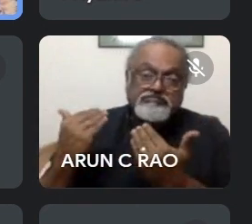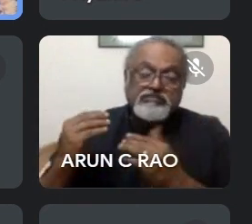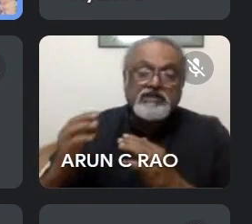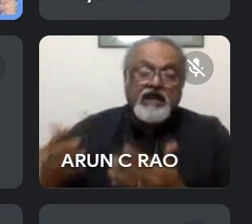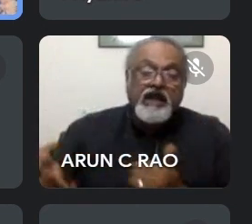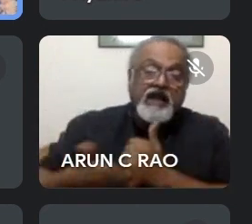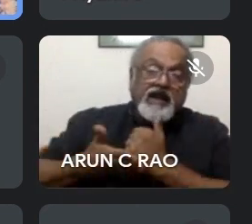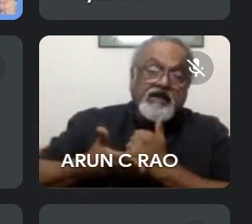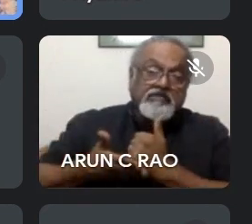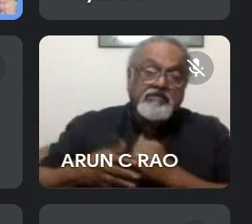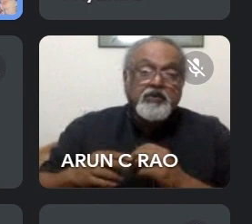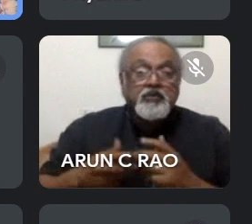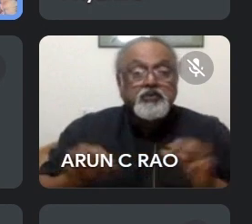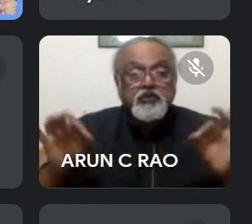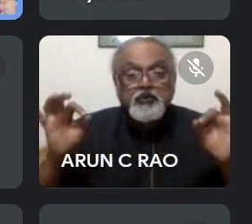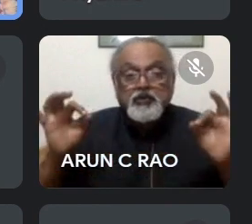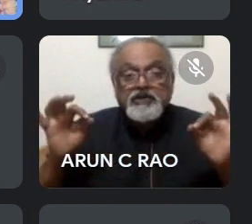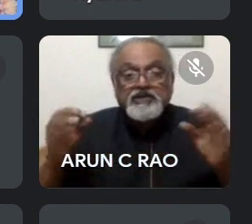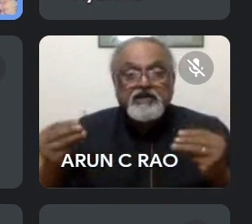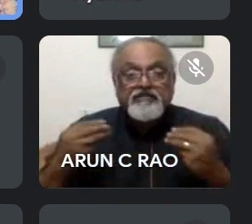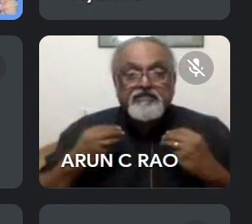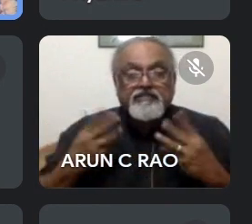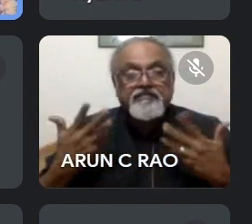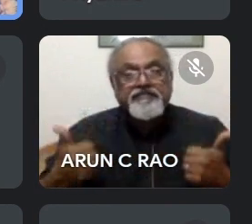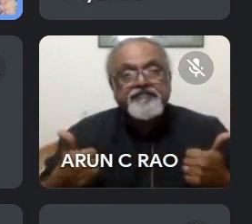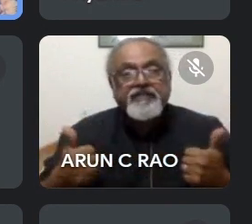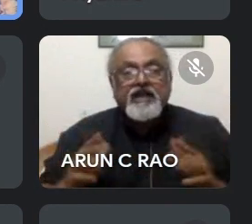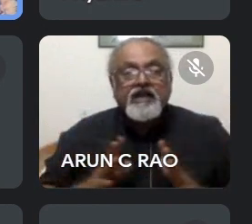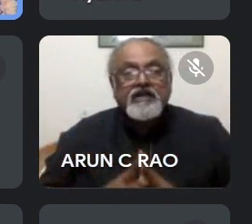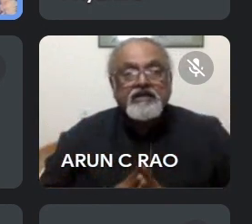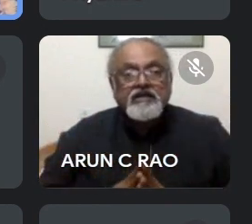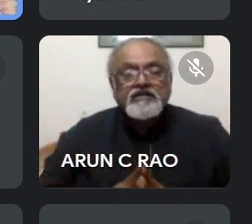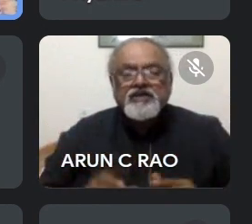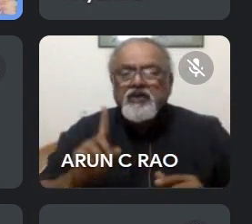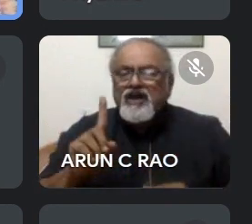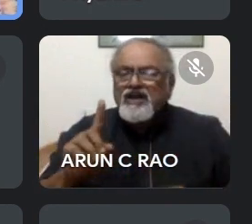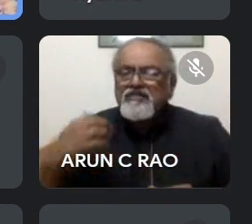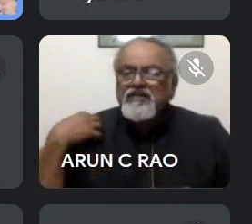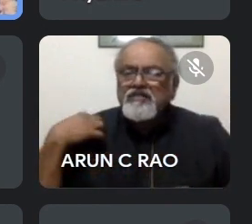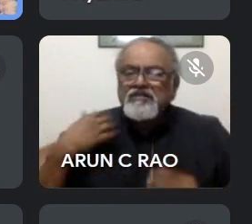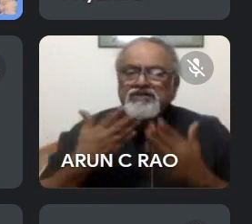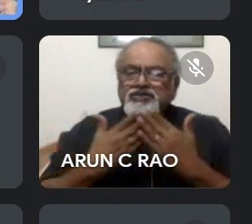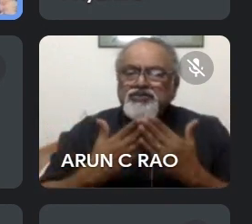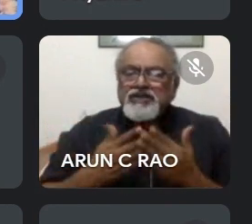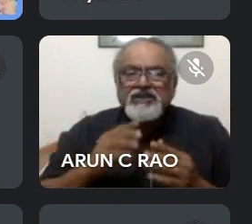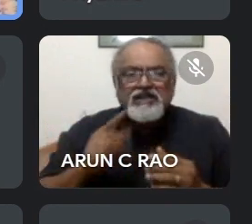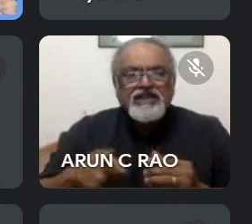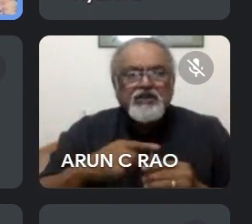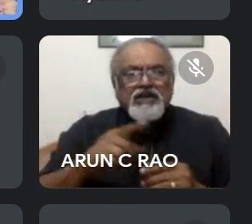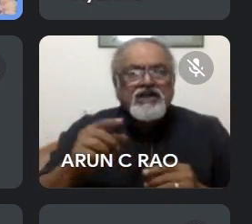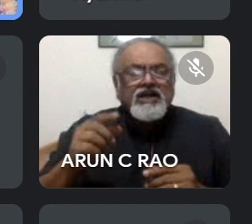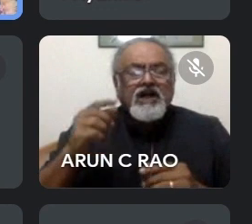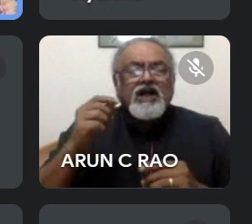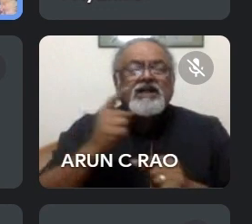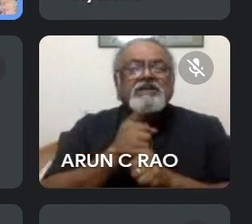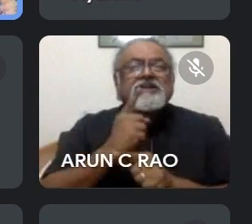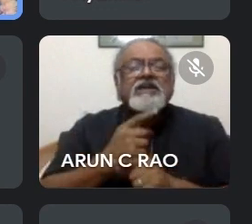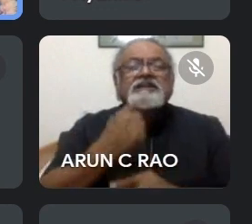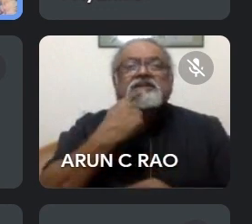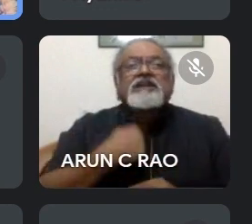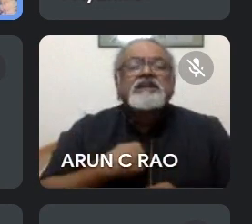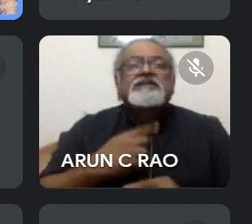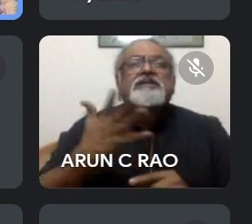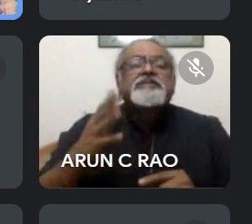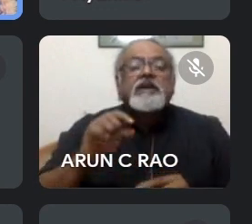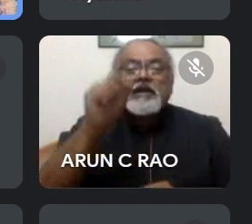everything. And one of the problems which I faced in my like school was like understanding when the teacher tells something, or writing